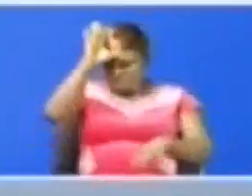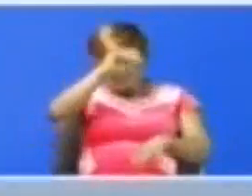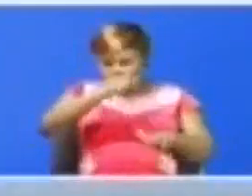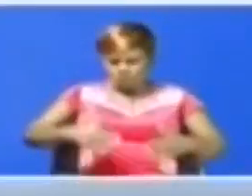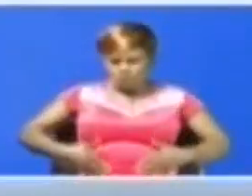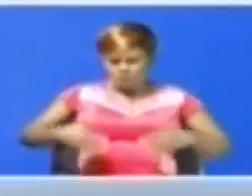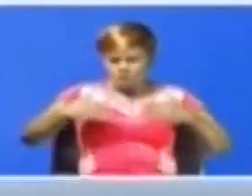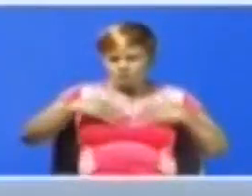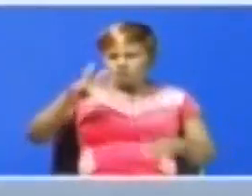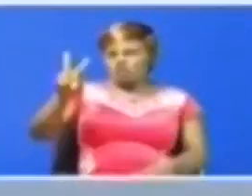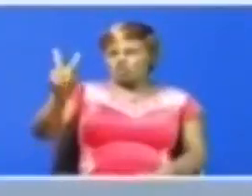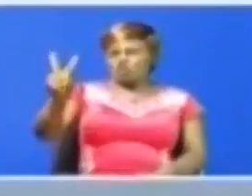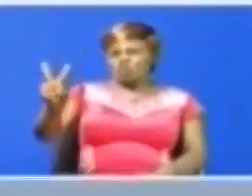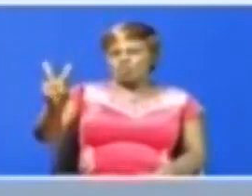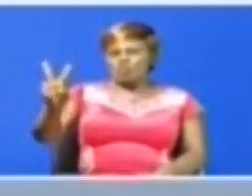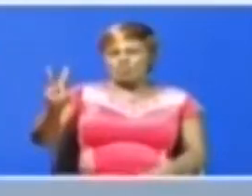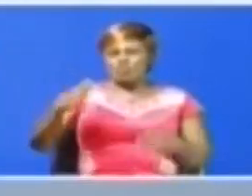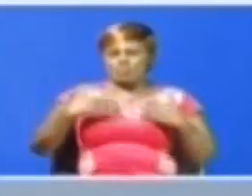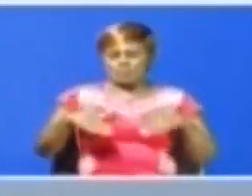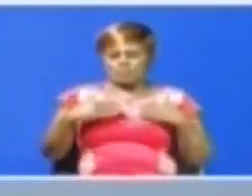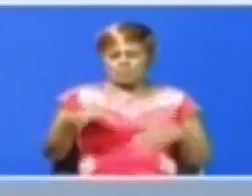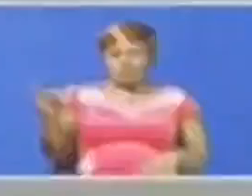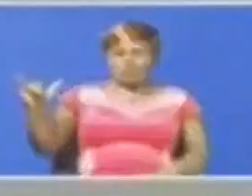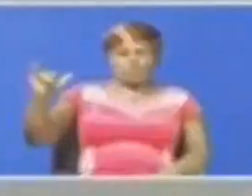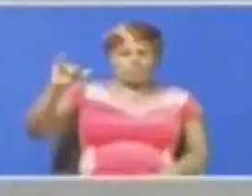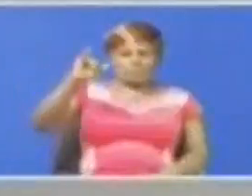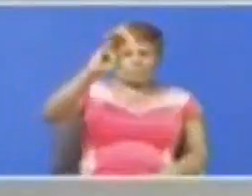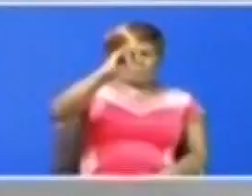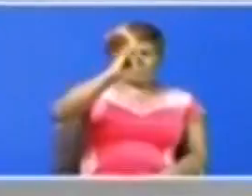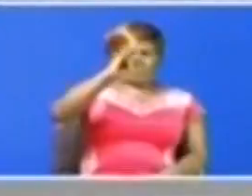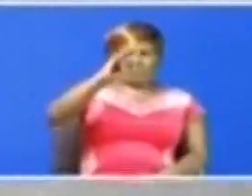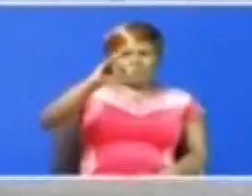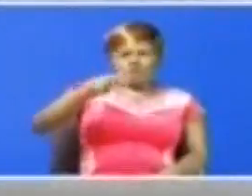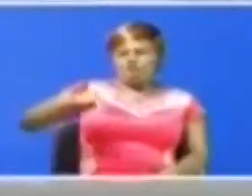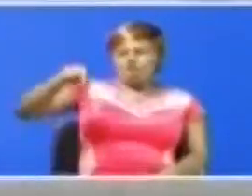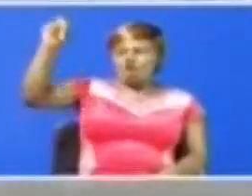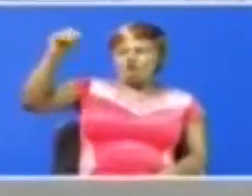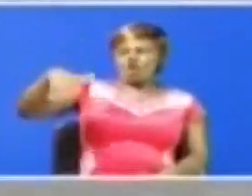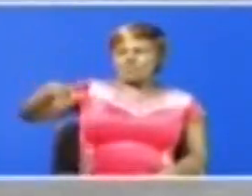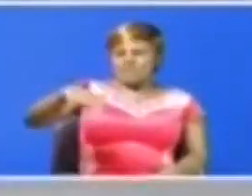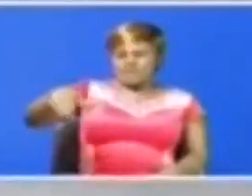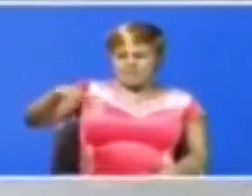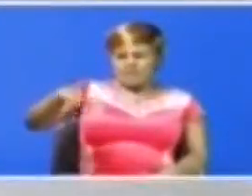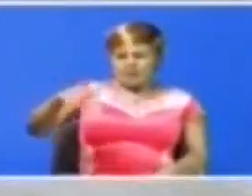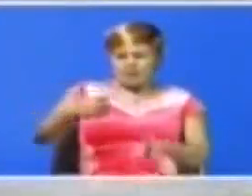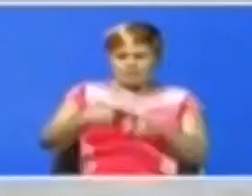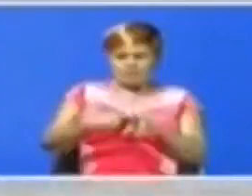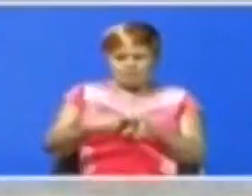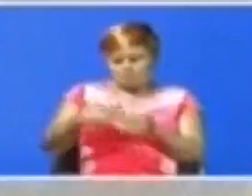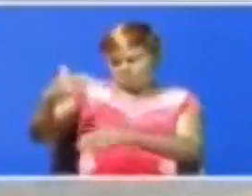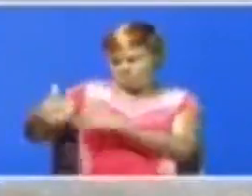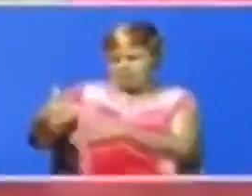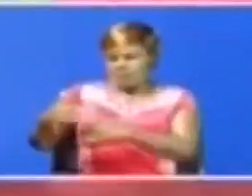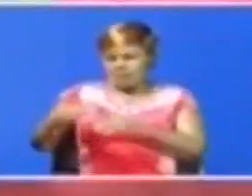Sami Gitau na John Mapozi. Ndege hiyo ilionekana kusini mwa ziwa Nakuru kilomita 2.4 kutoka ufuoni, na